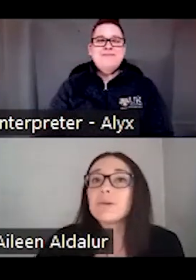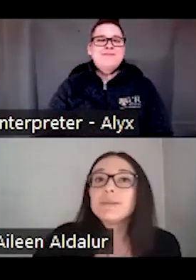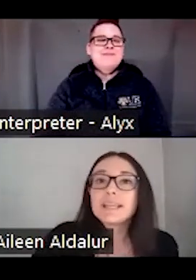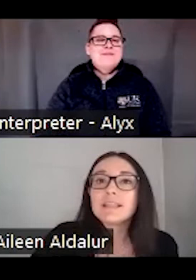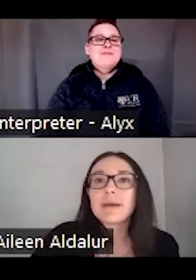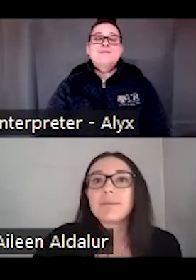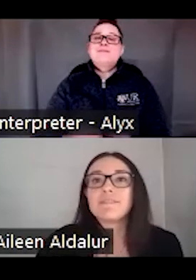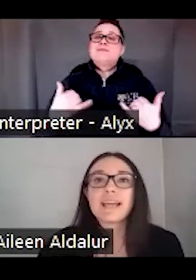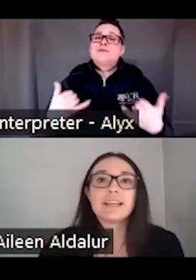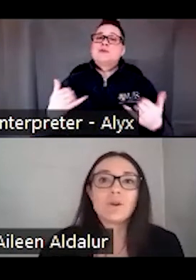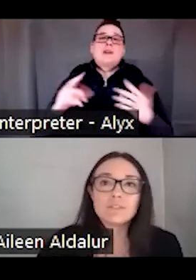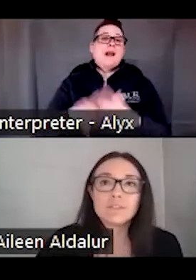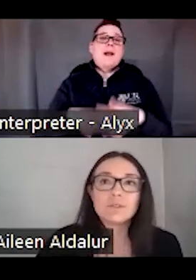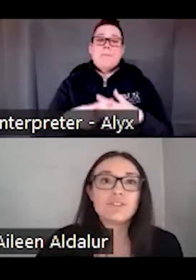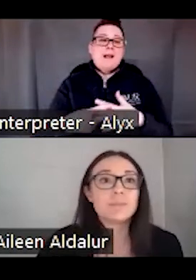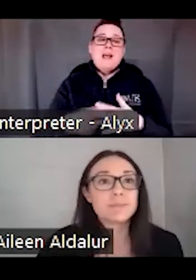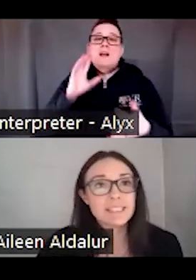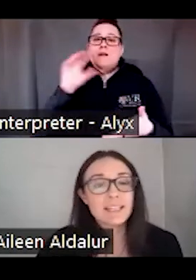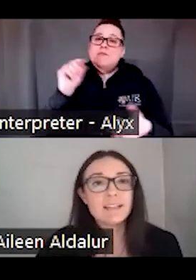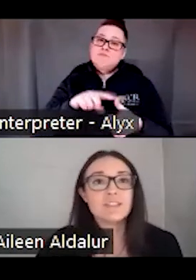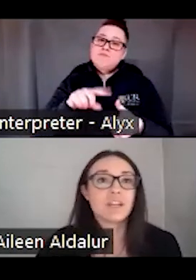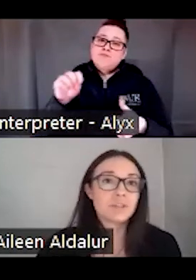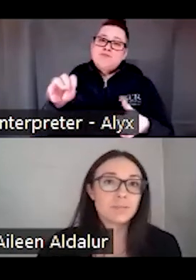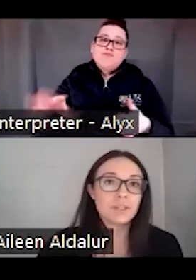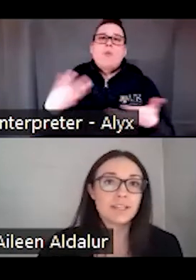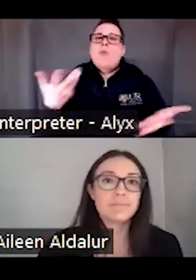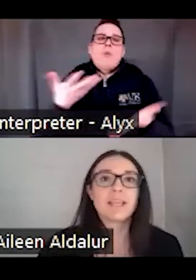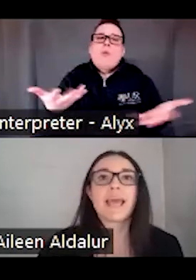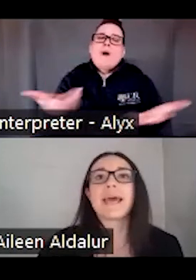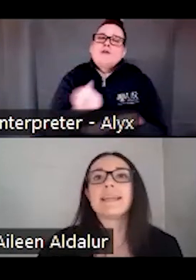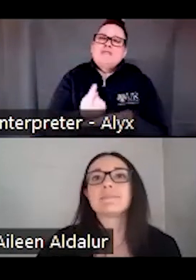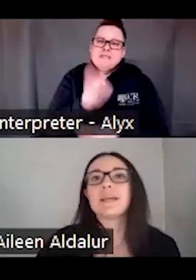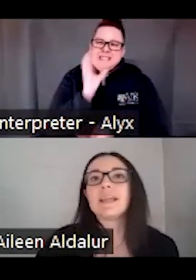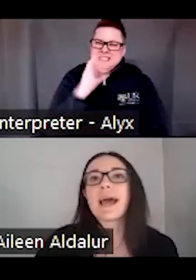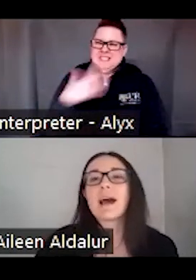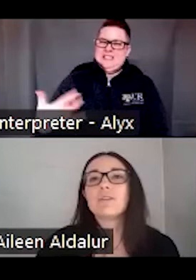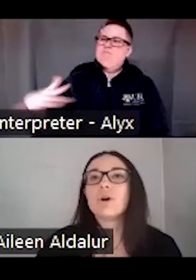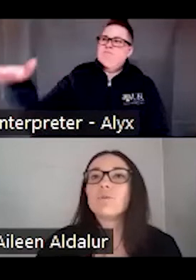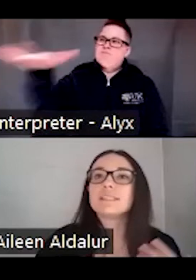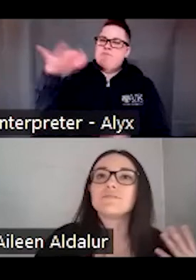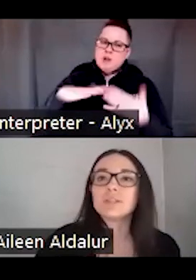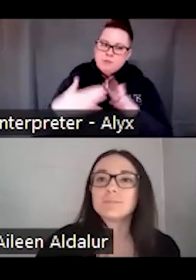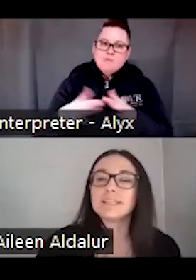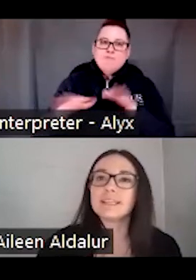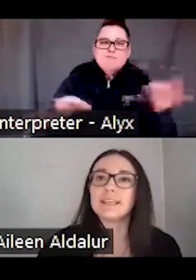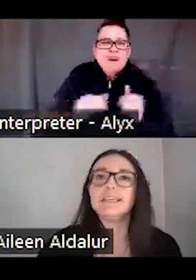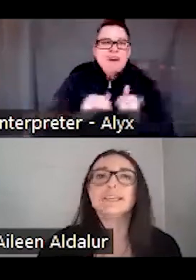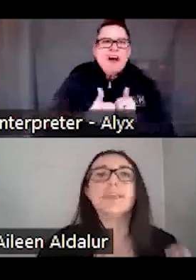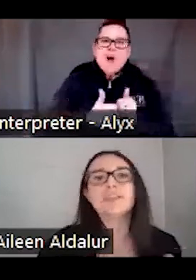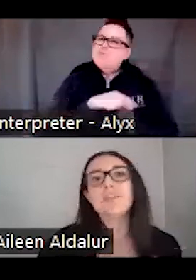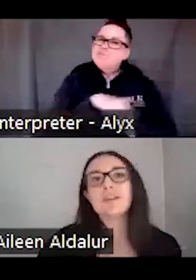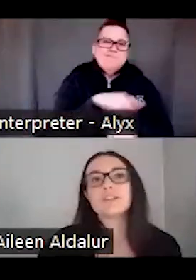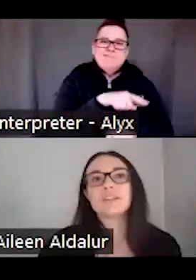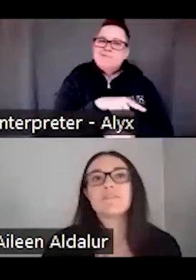But today I will begin by providing an overview of treatment seeking in the general community and explain how the low rates of treatment seeking